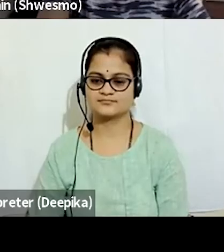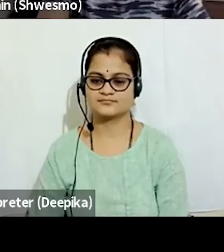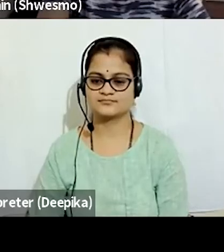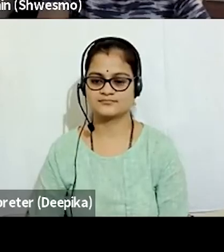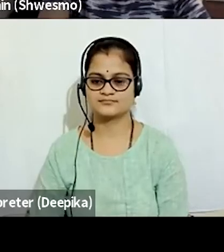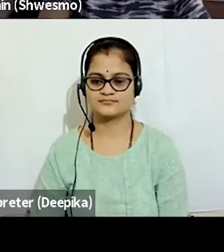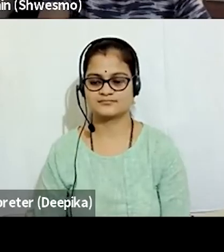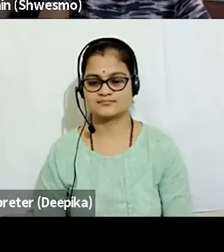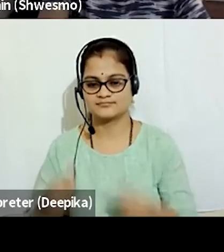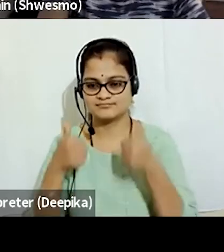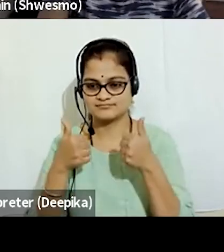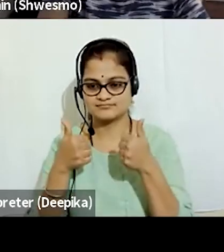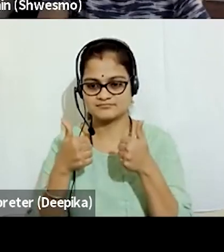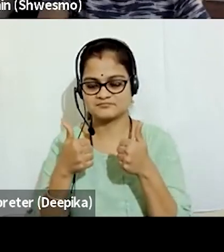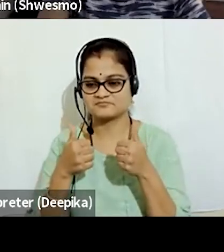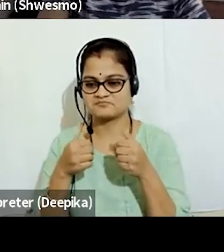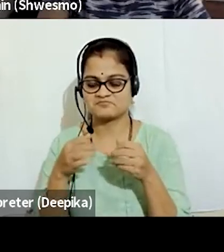Nice. Cool. That's awesome. Amazing.